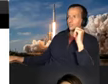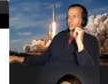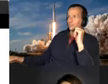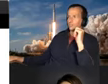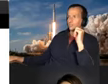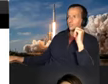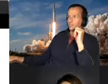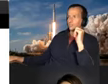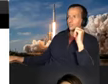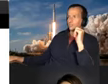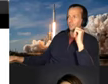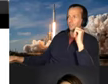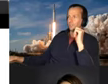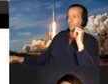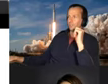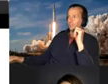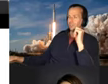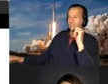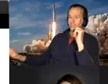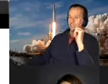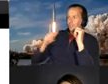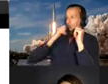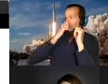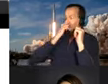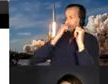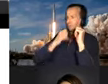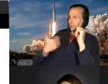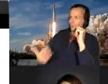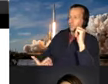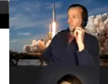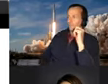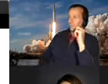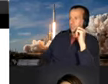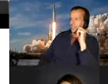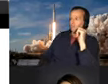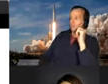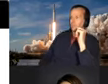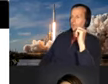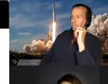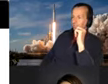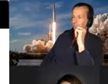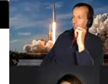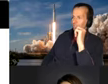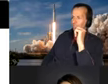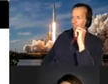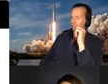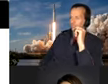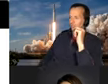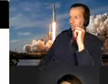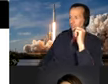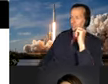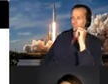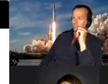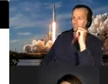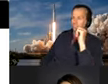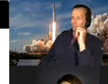COVID-19, an open safely cohort study of 12 million adults in England. So, and let me sort of preface this study by why I think it's such an sort